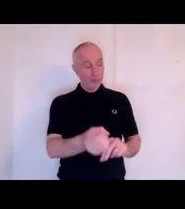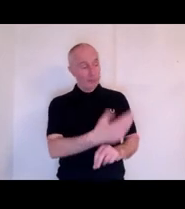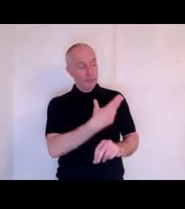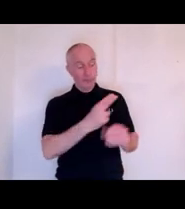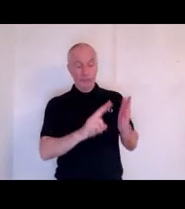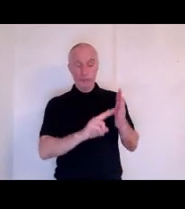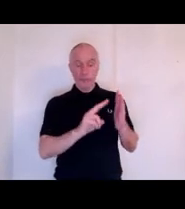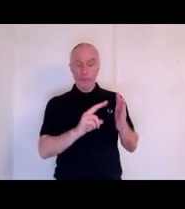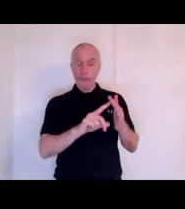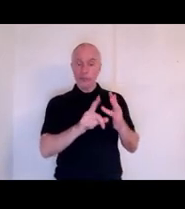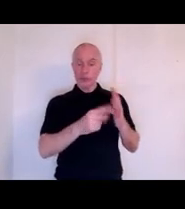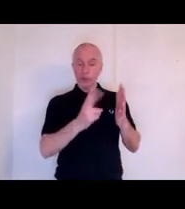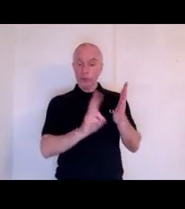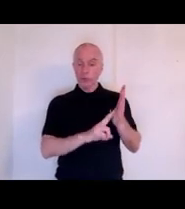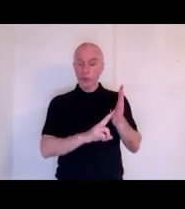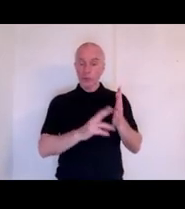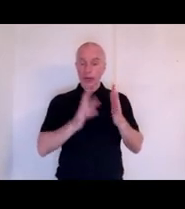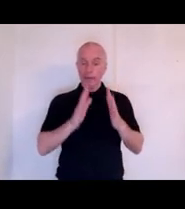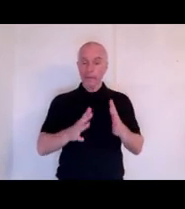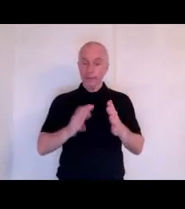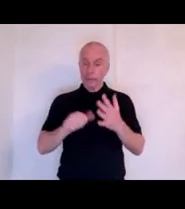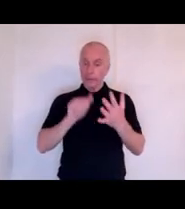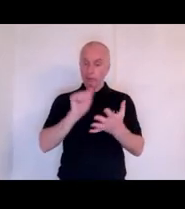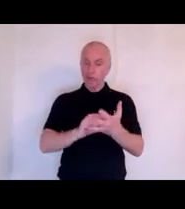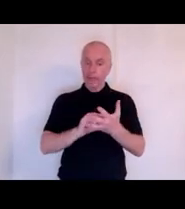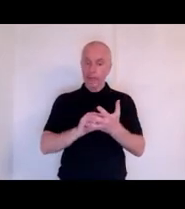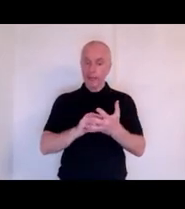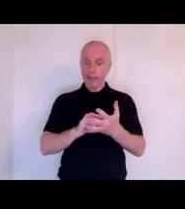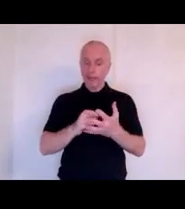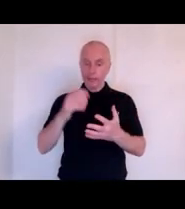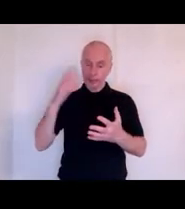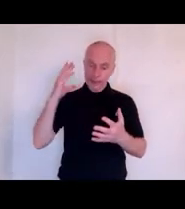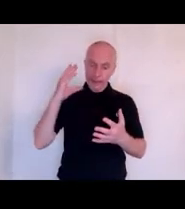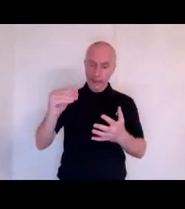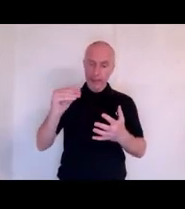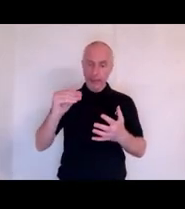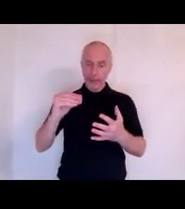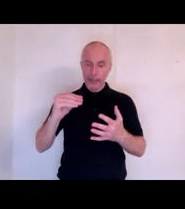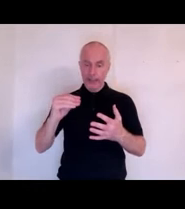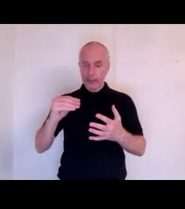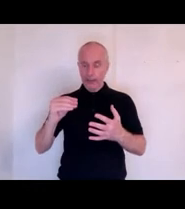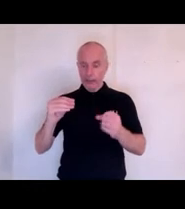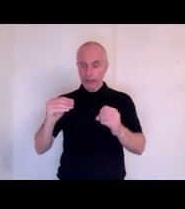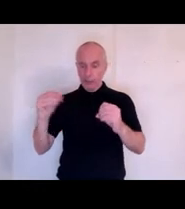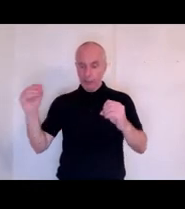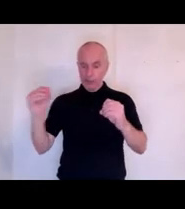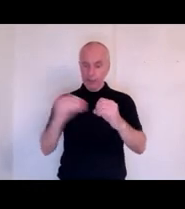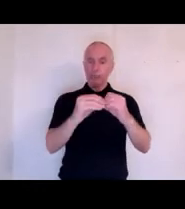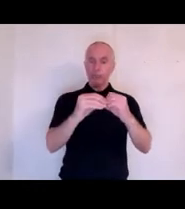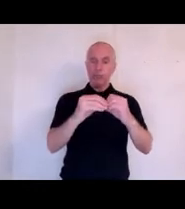going at specific speeds to encourage and cause fission.